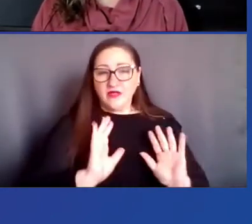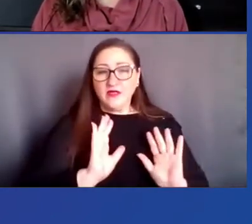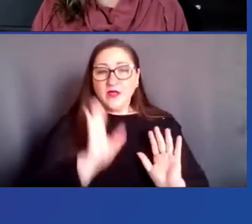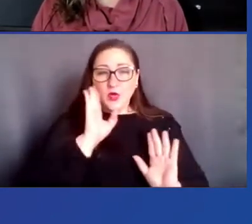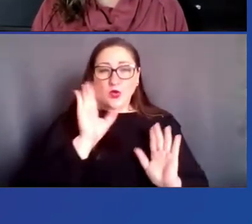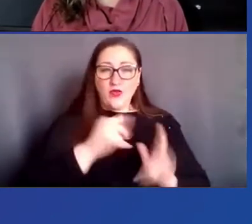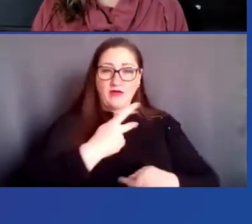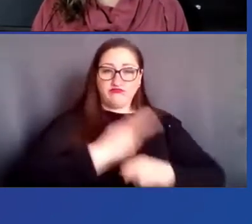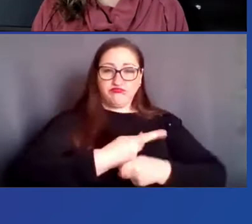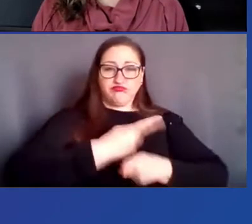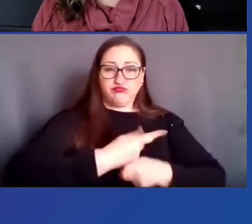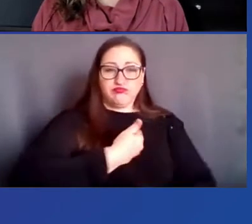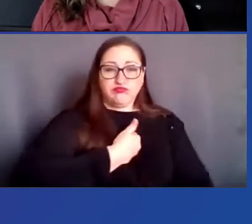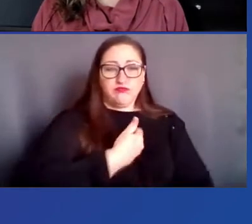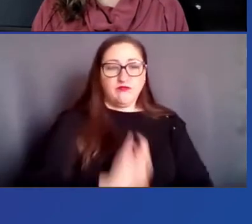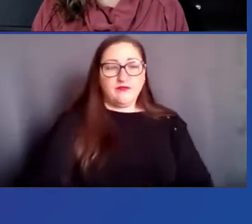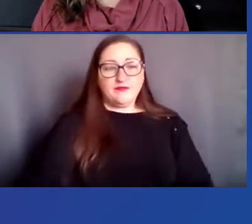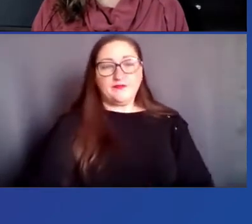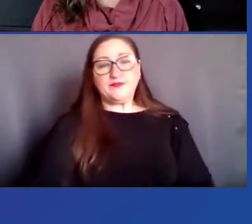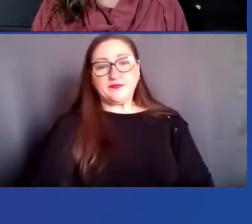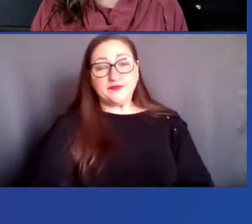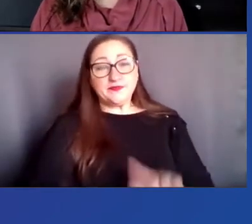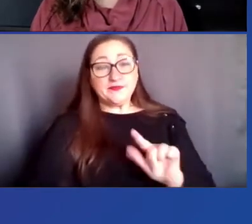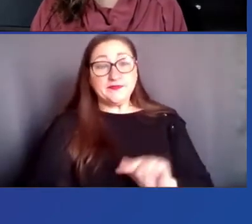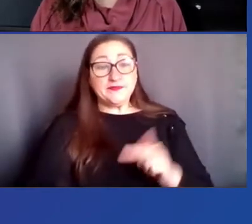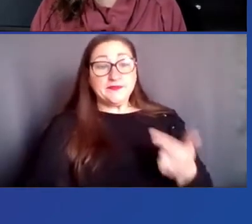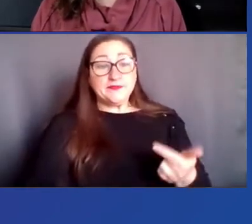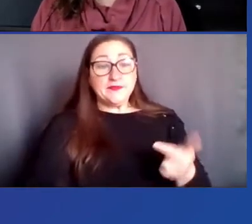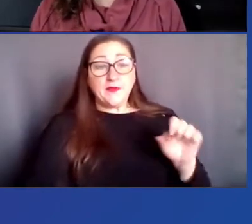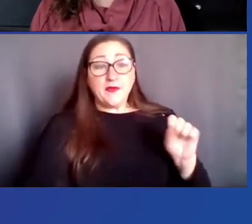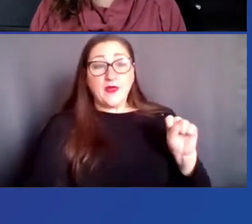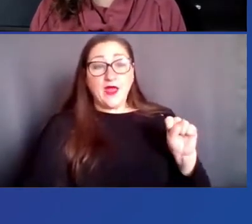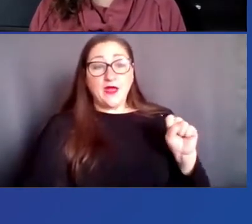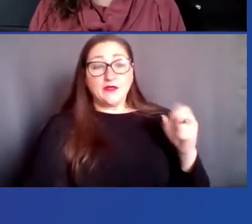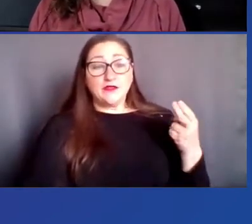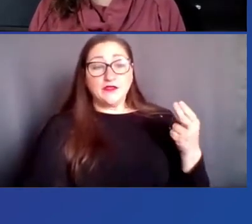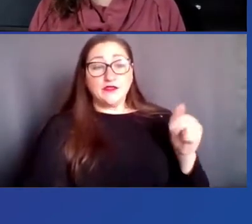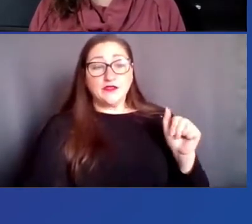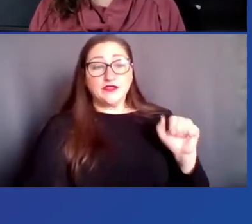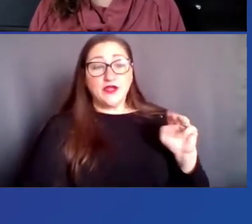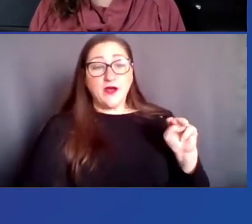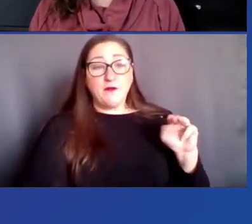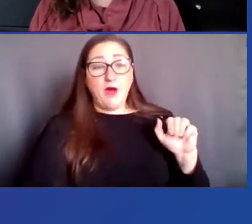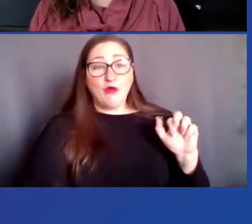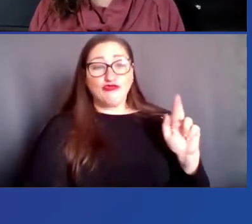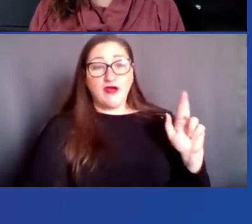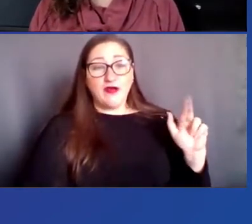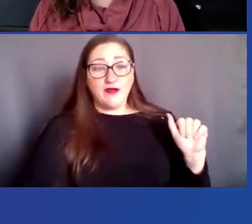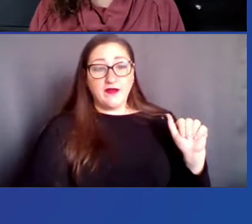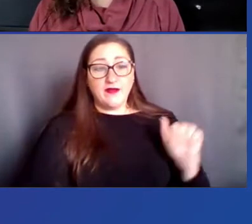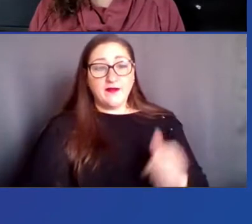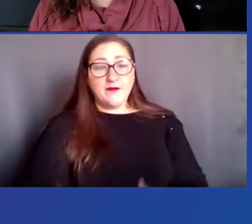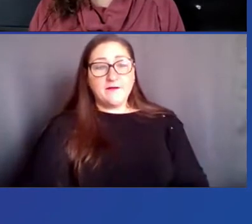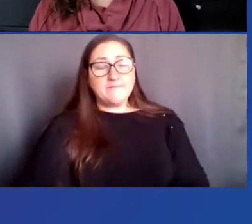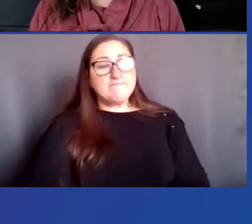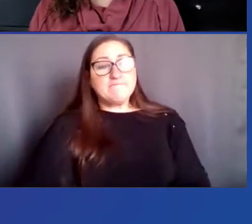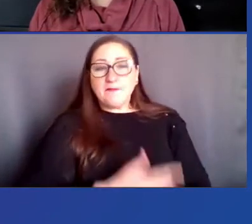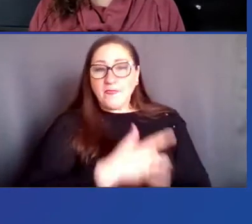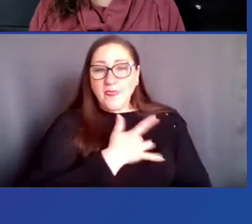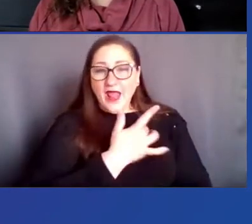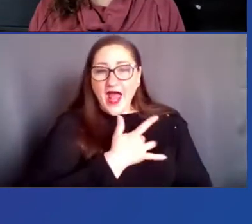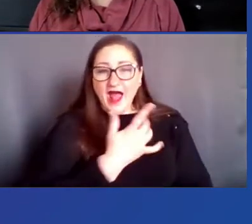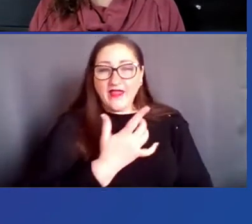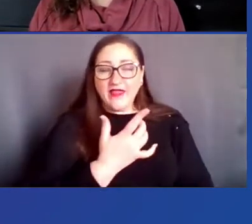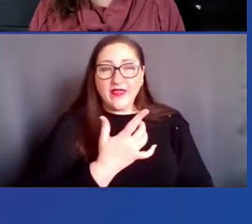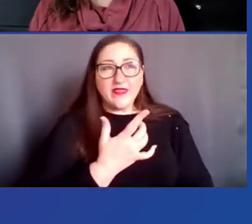Yeah, I mean, so many great things have been said so far. But what I would add is that I think great